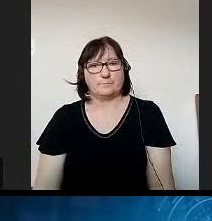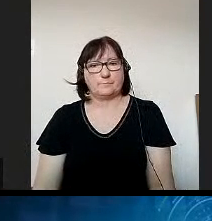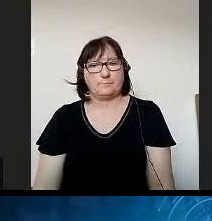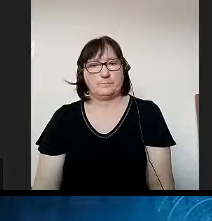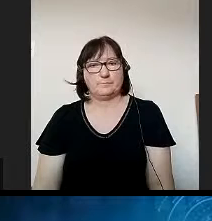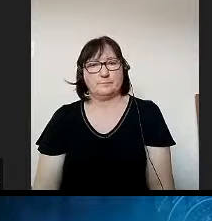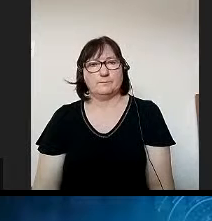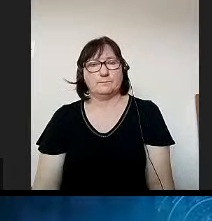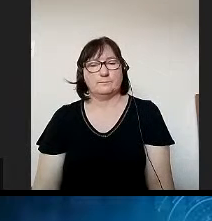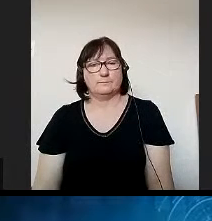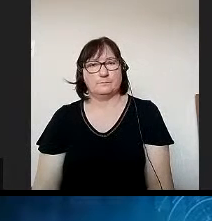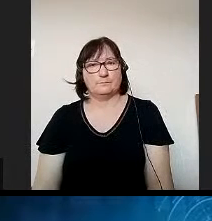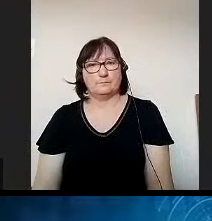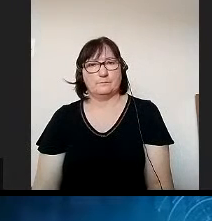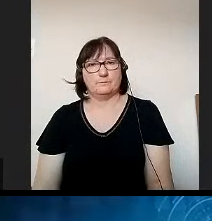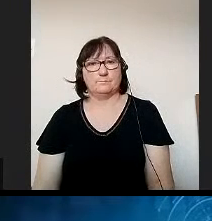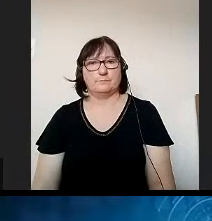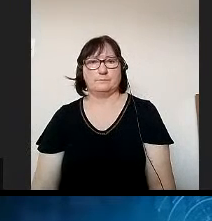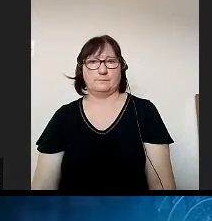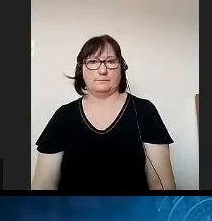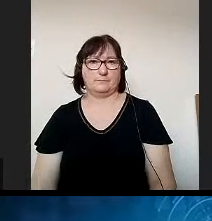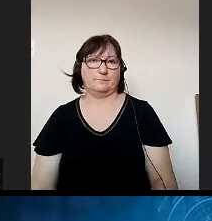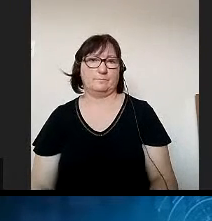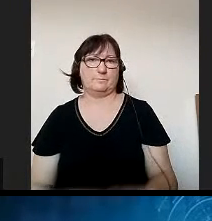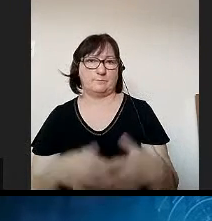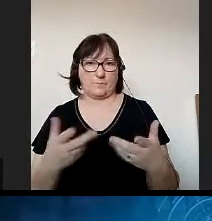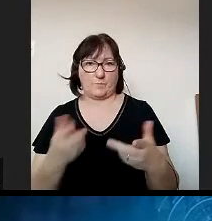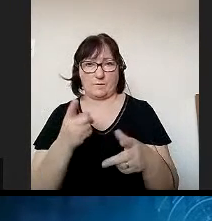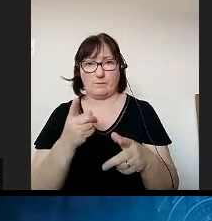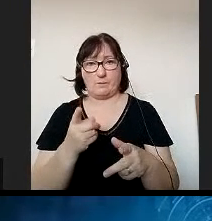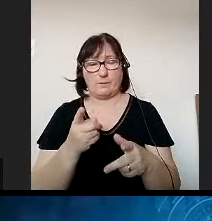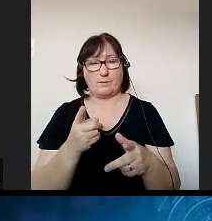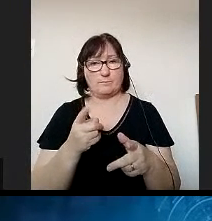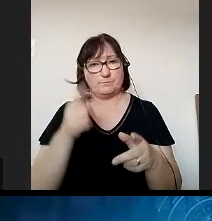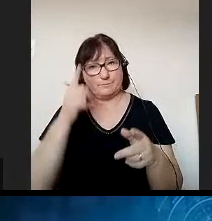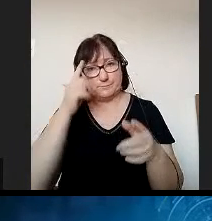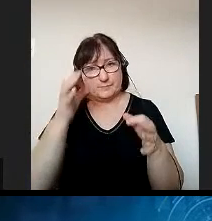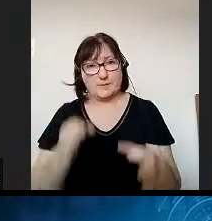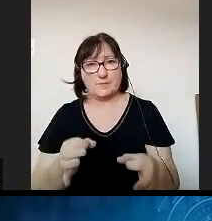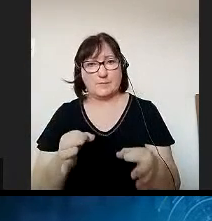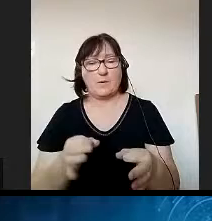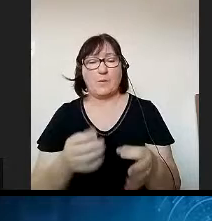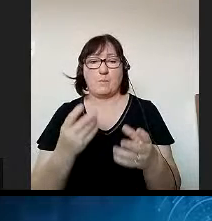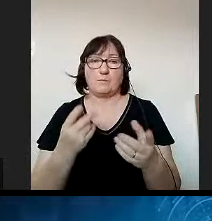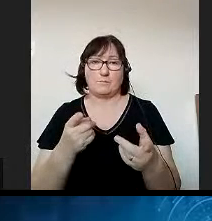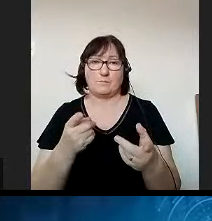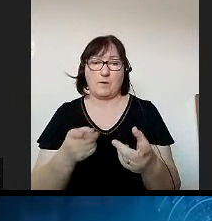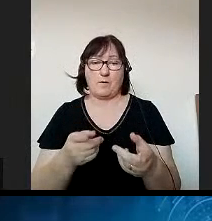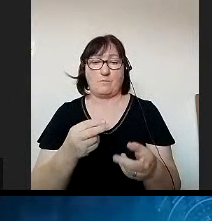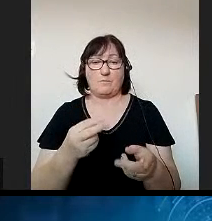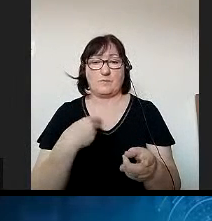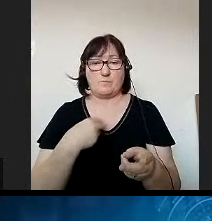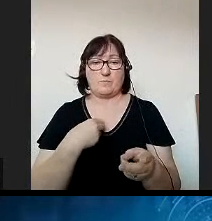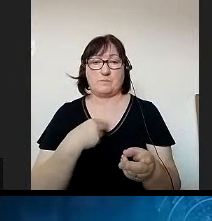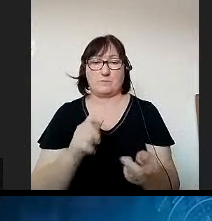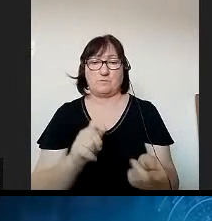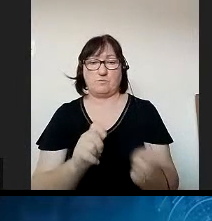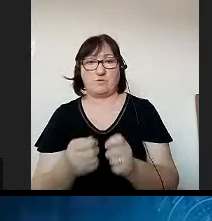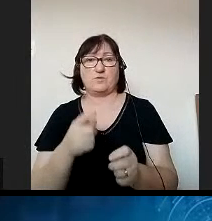Once we reach the stage where the determination has to be amended in favor of the